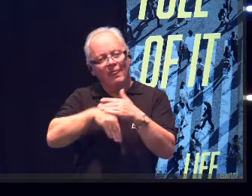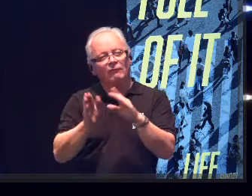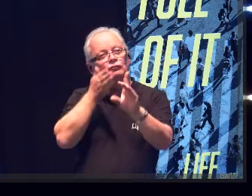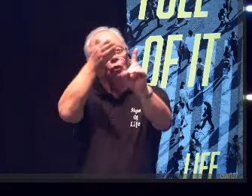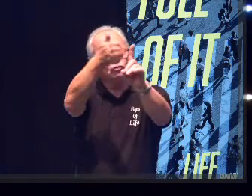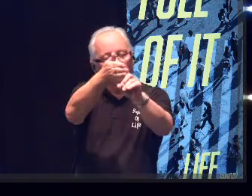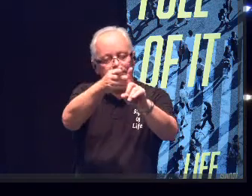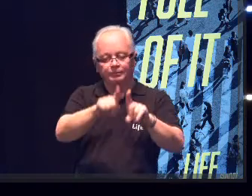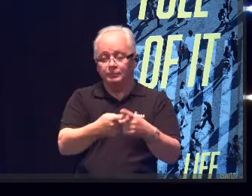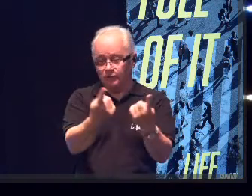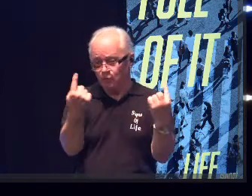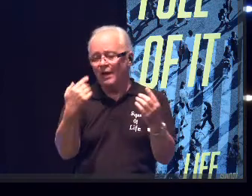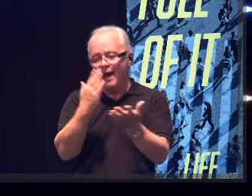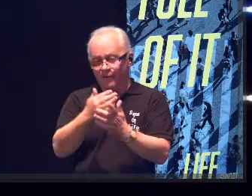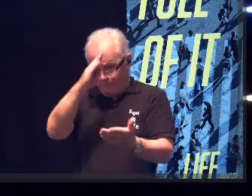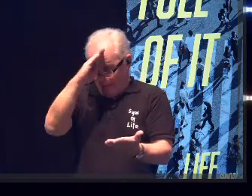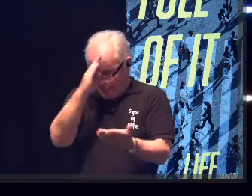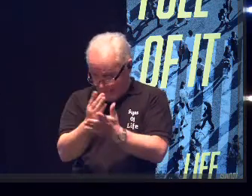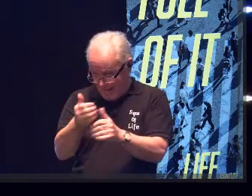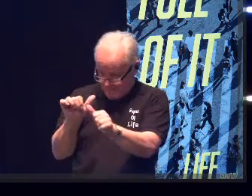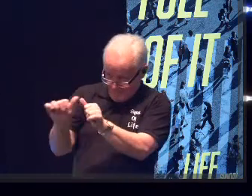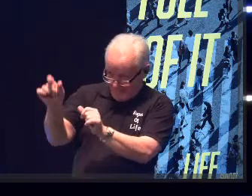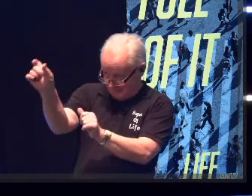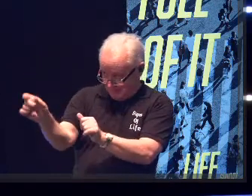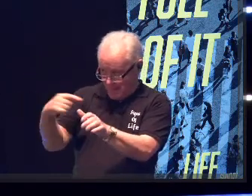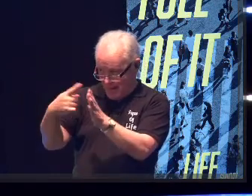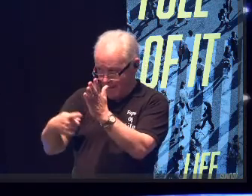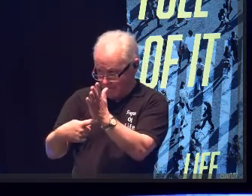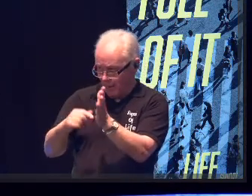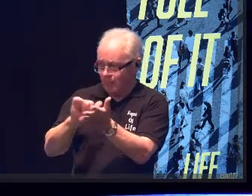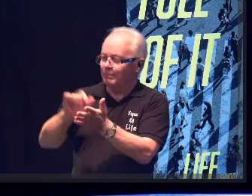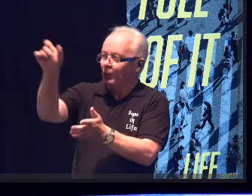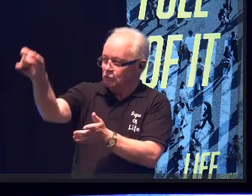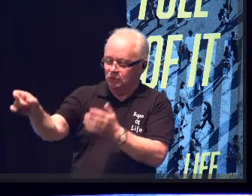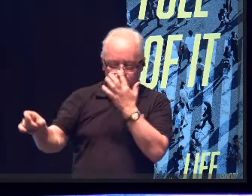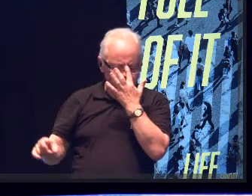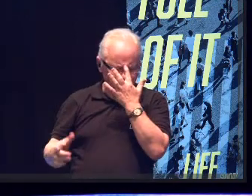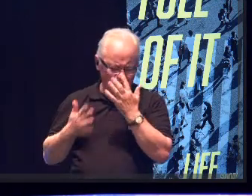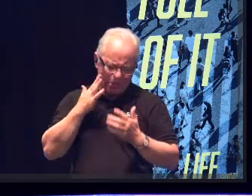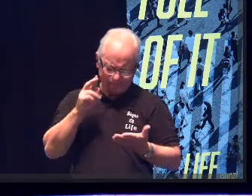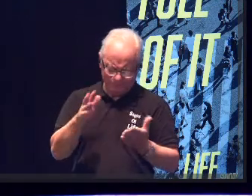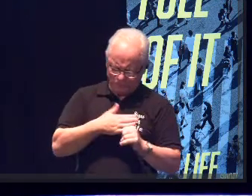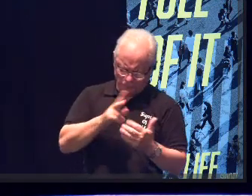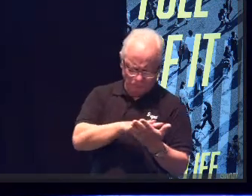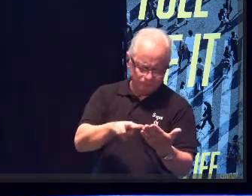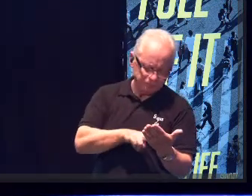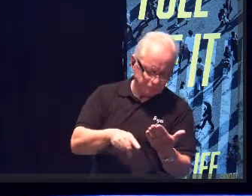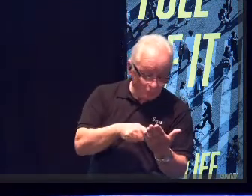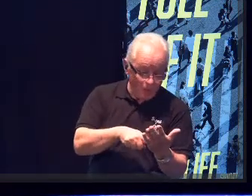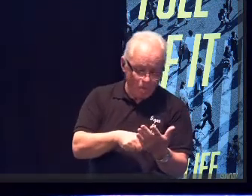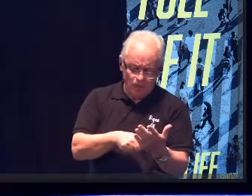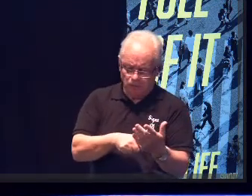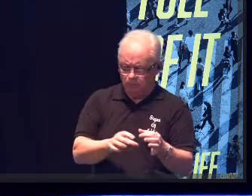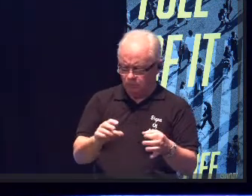and we'll believe the best of one another. On first reading, it doesn't really look like those two